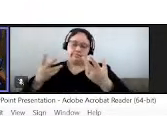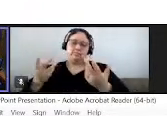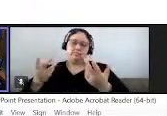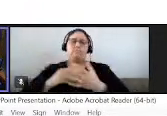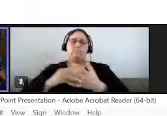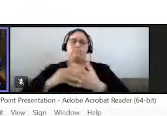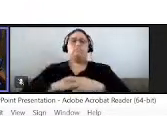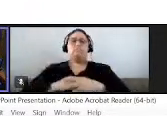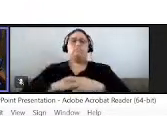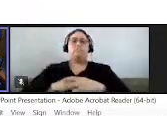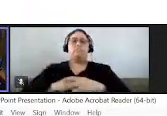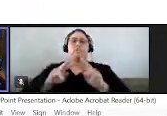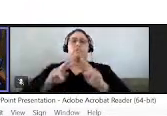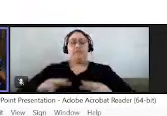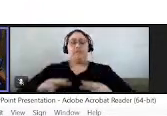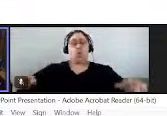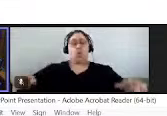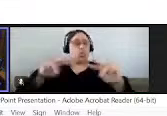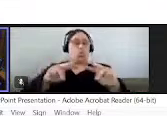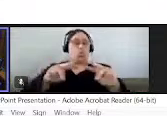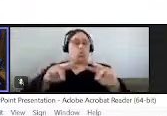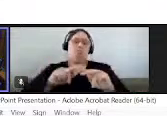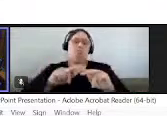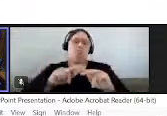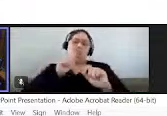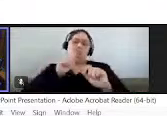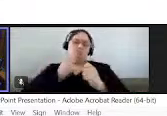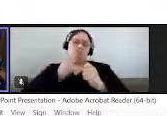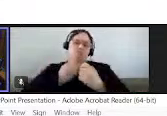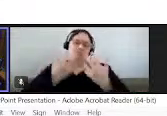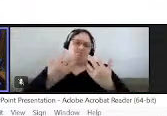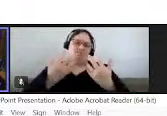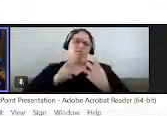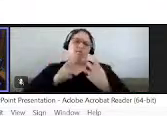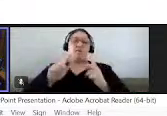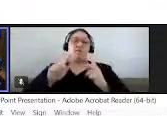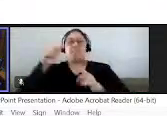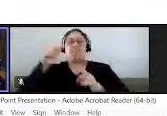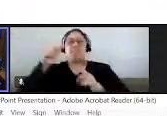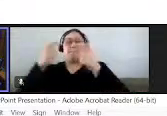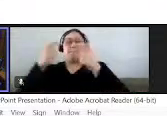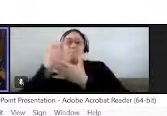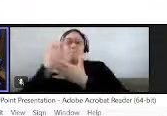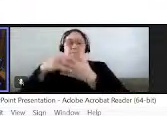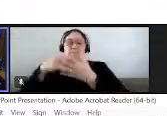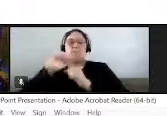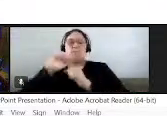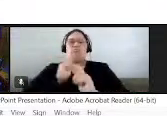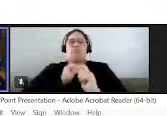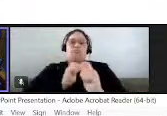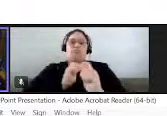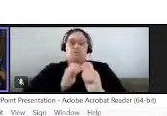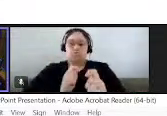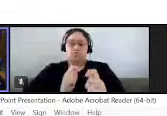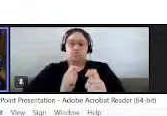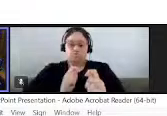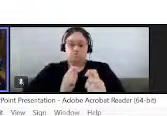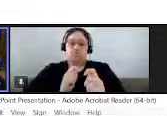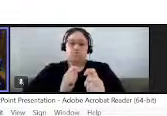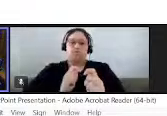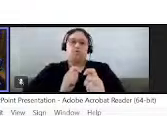Then there's venues, which is not really much. The other big item is transport